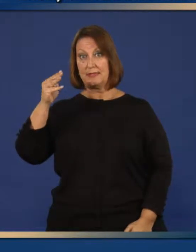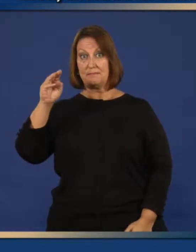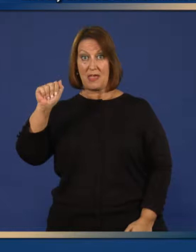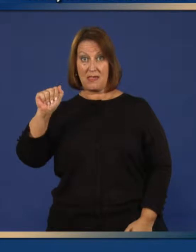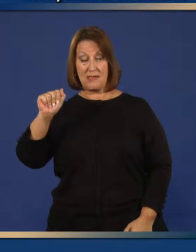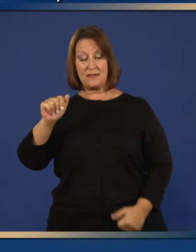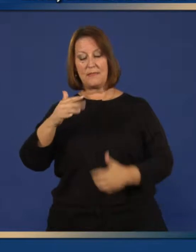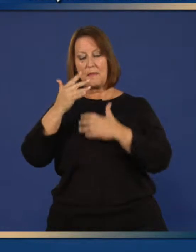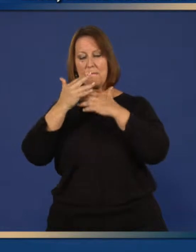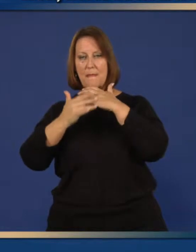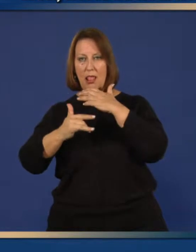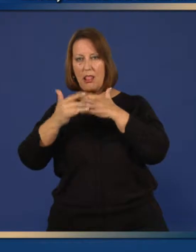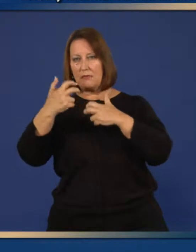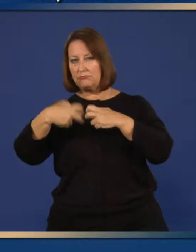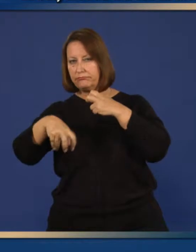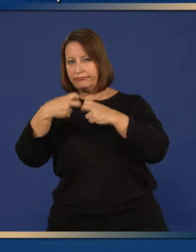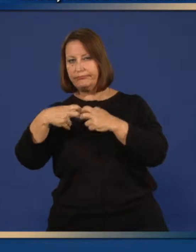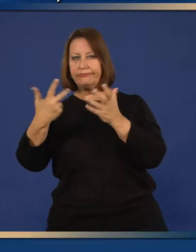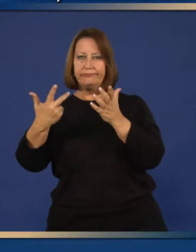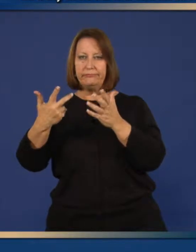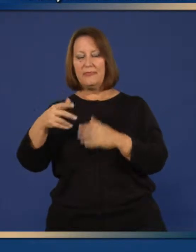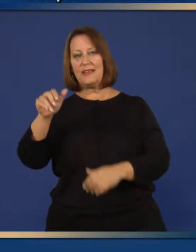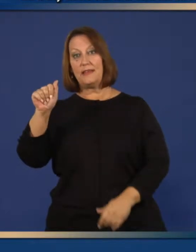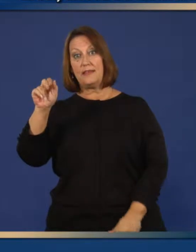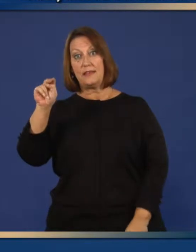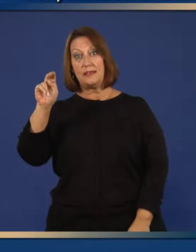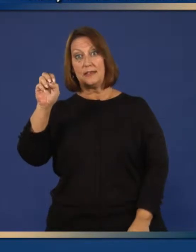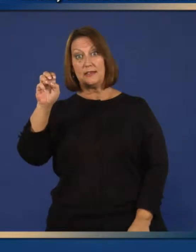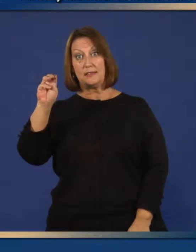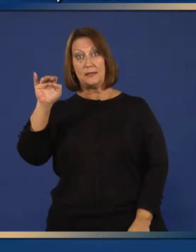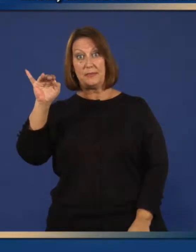anemia, and other blood disorders.